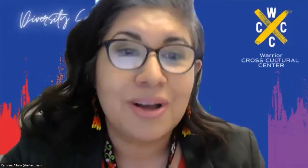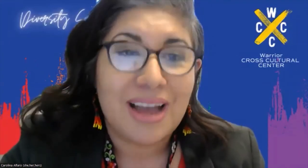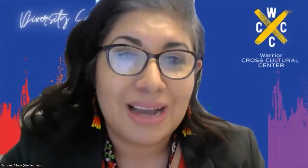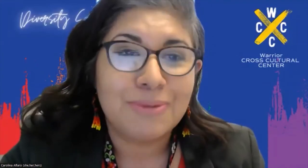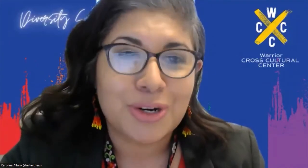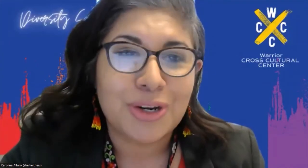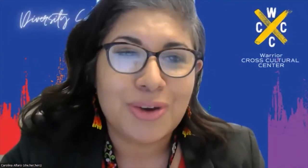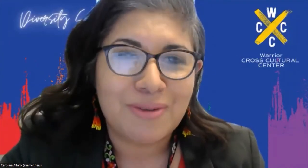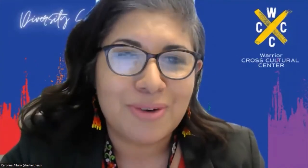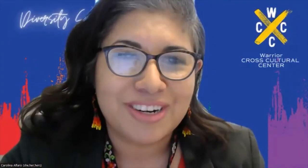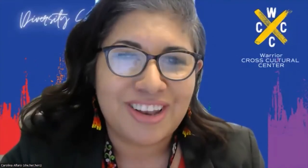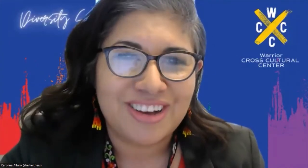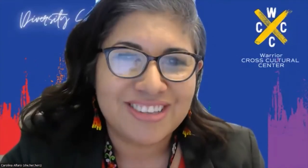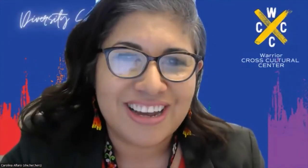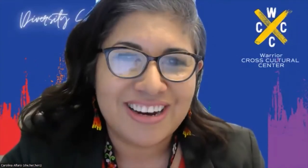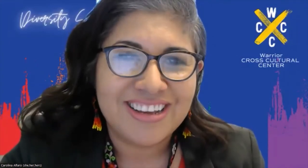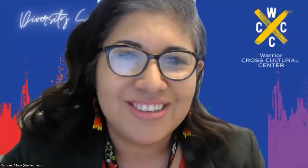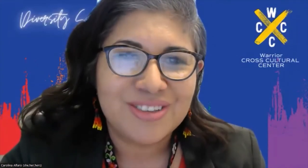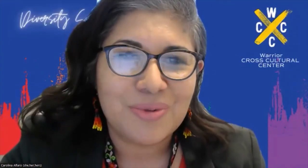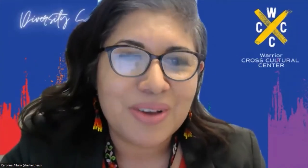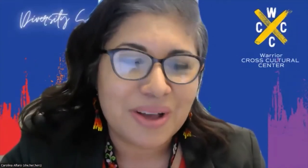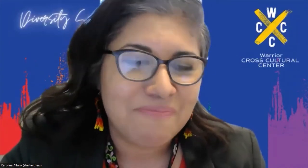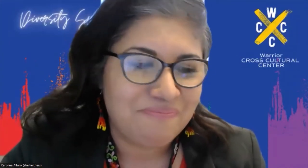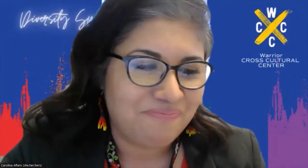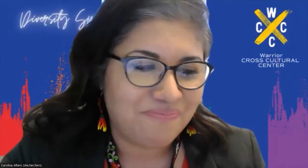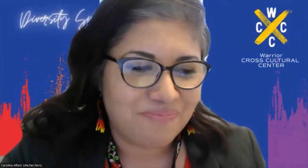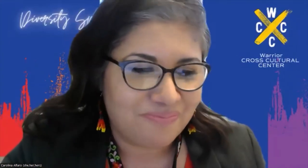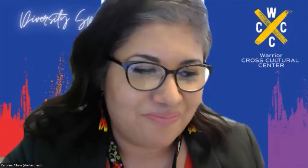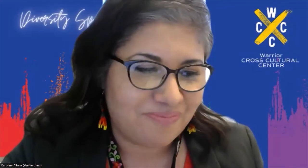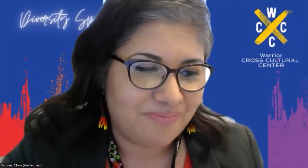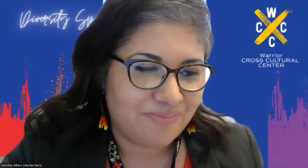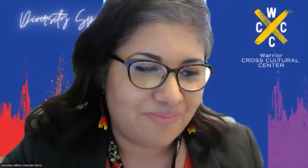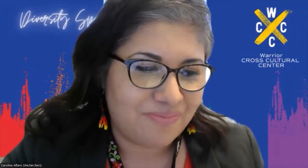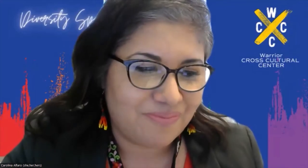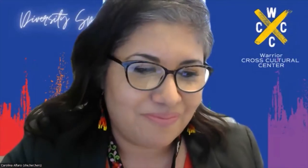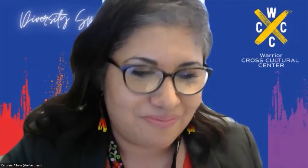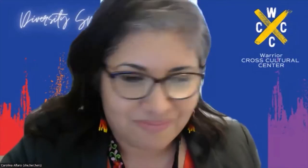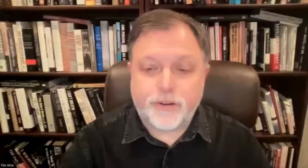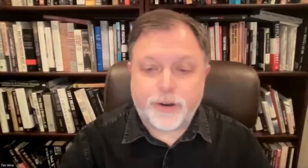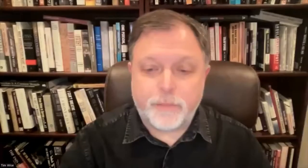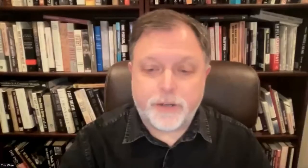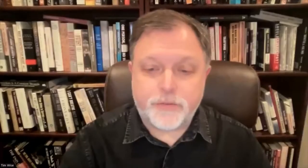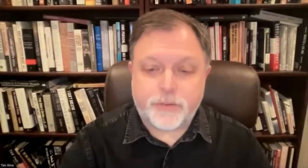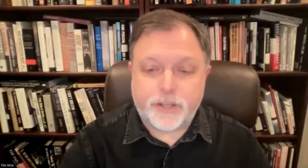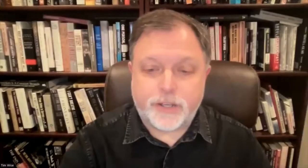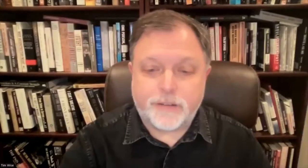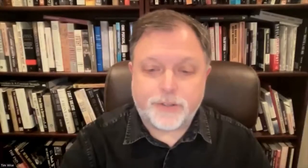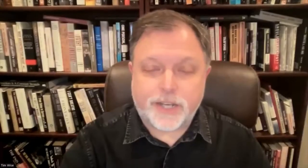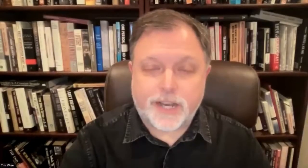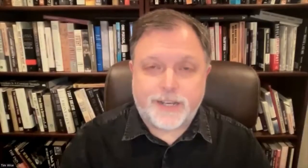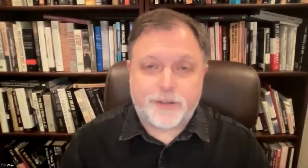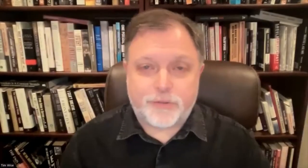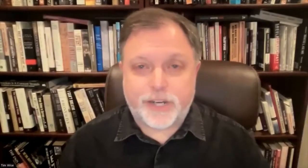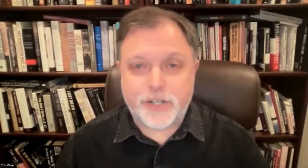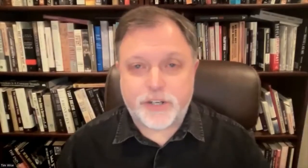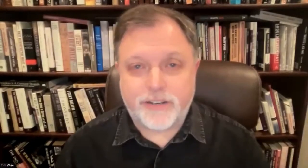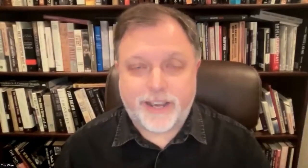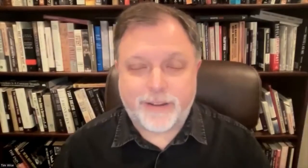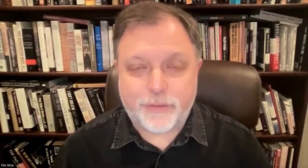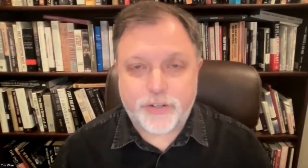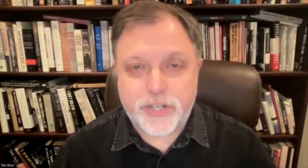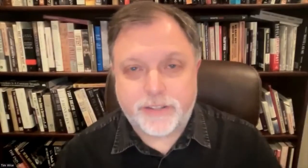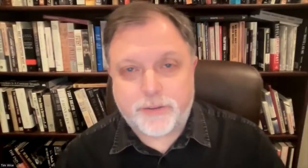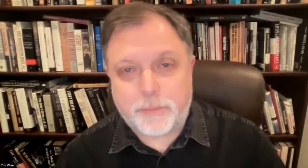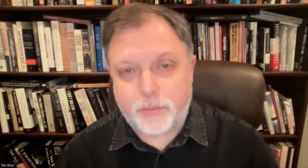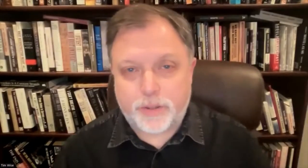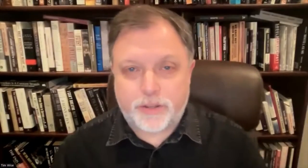activists who I'm sure you have worked alongside. So welcome. Absolutely. Thank you very much for the kind introduction and